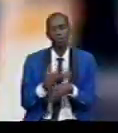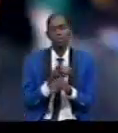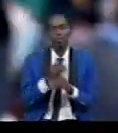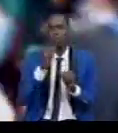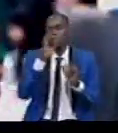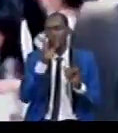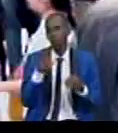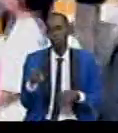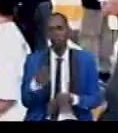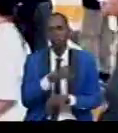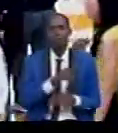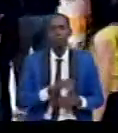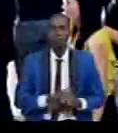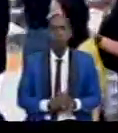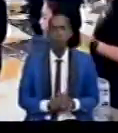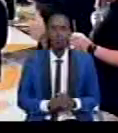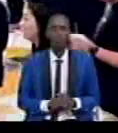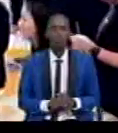watch.